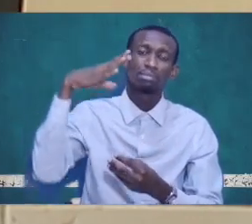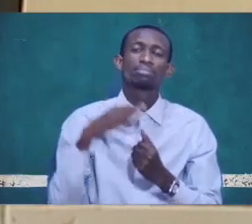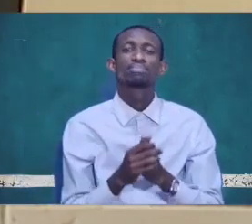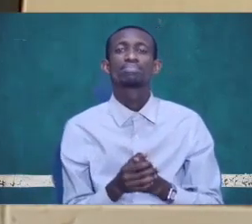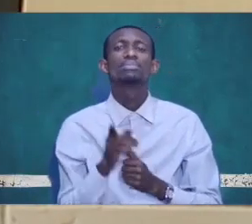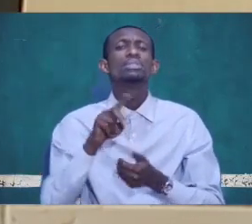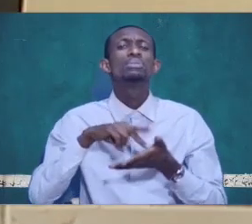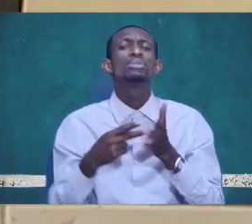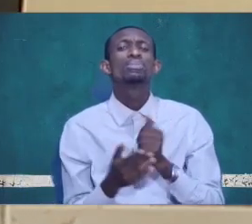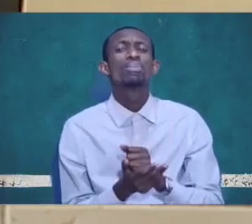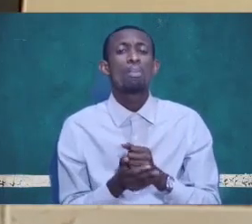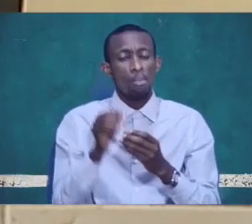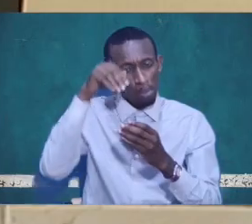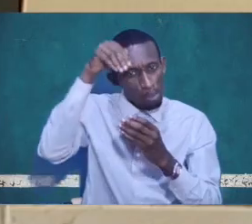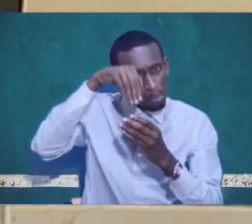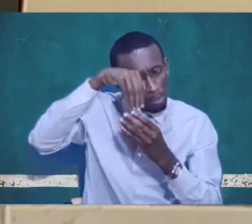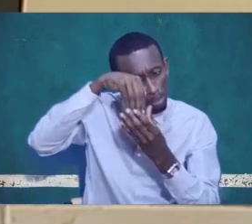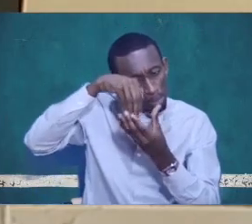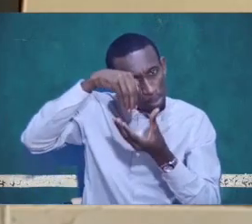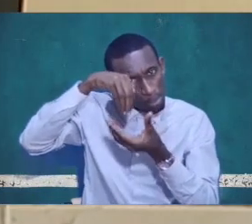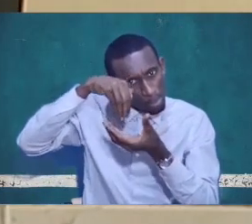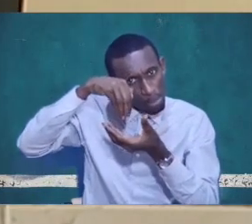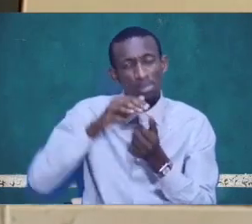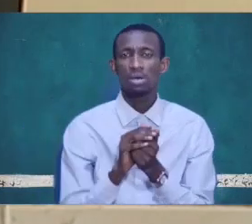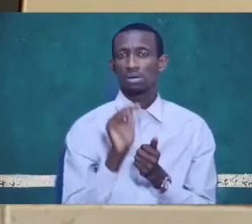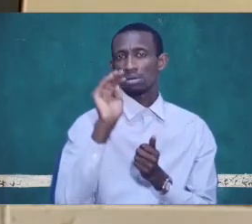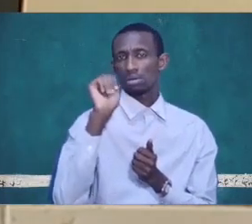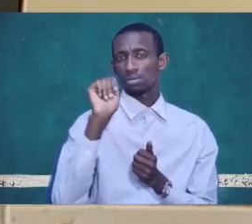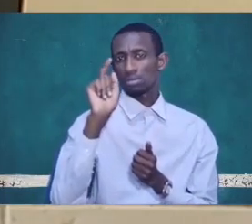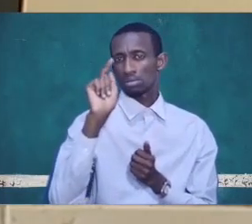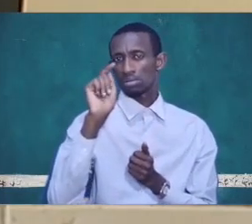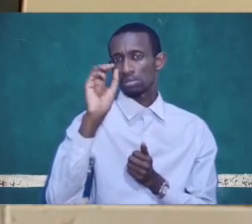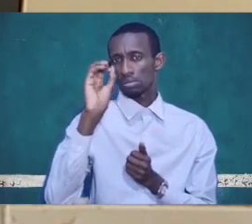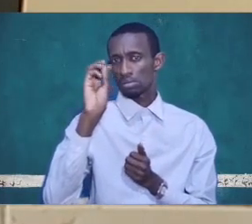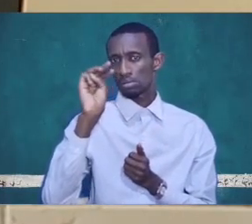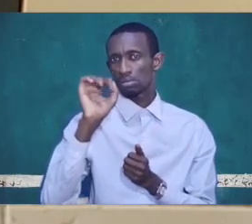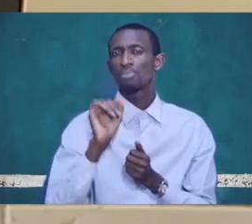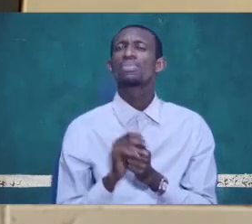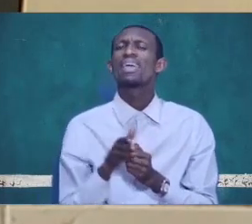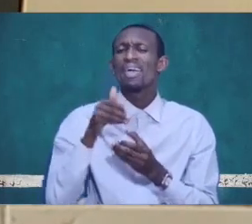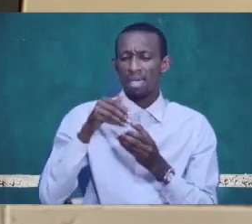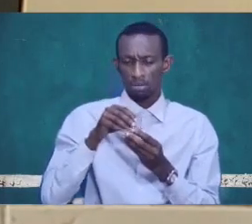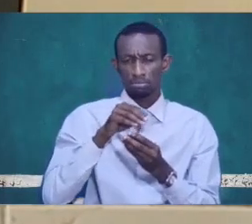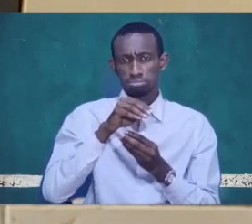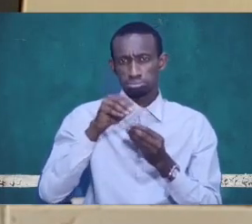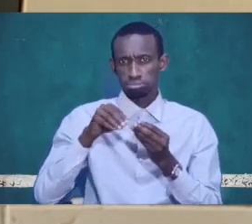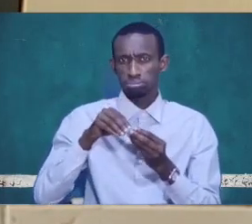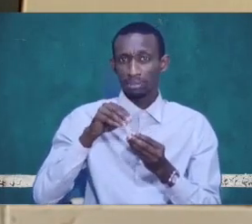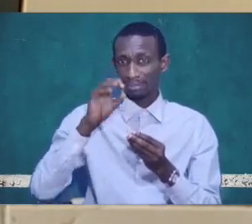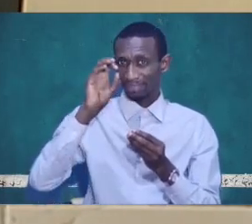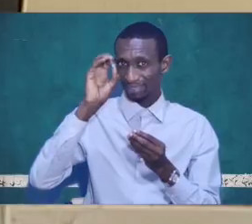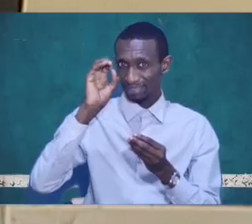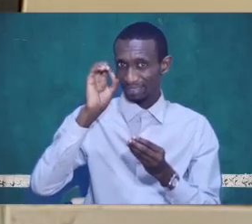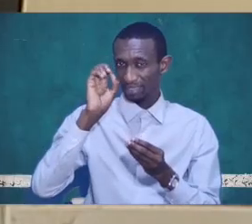the nucleus, which is in the center, and the electrons which are moving around